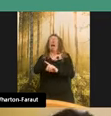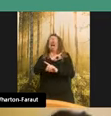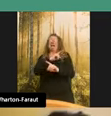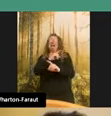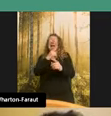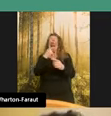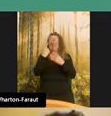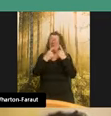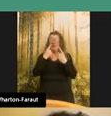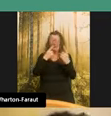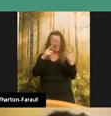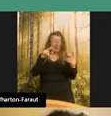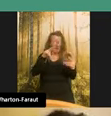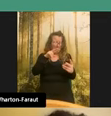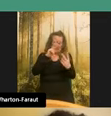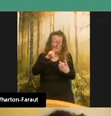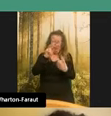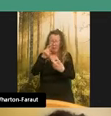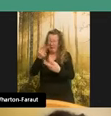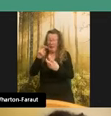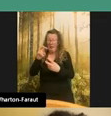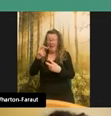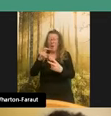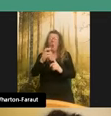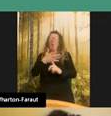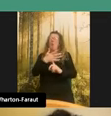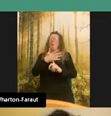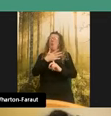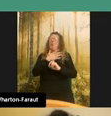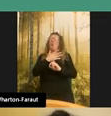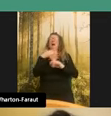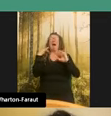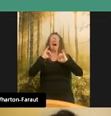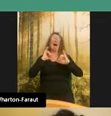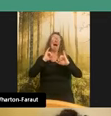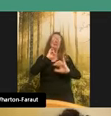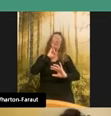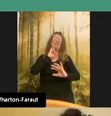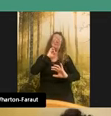space. So that's the space that where we stop rushing.